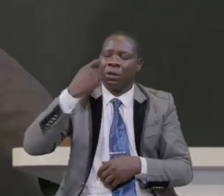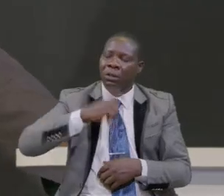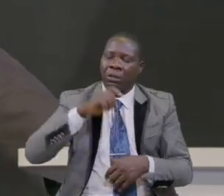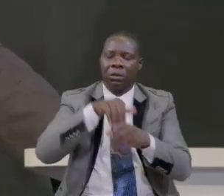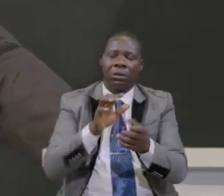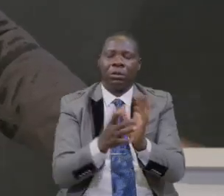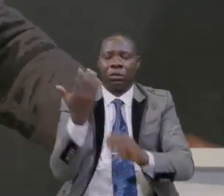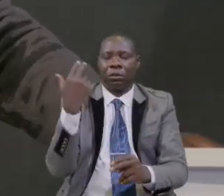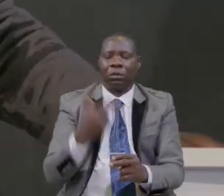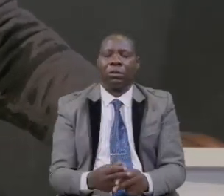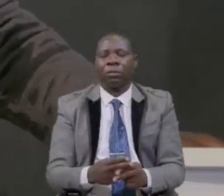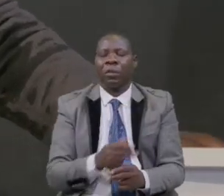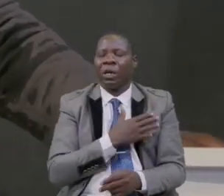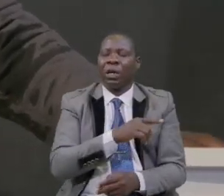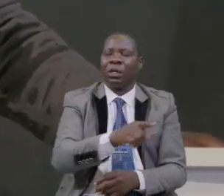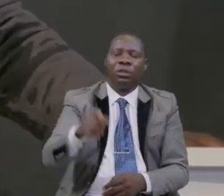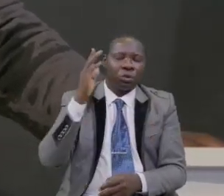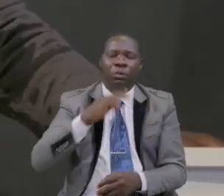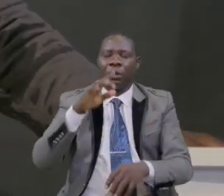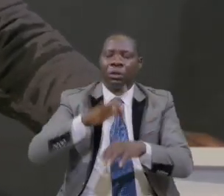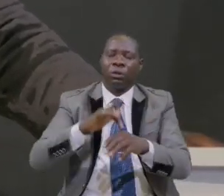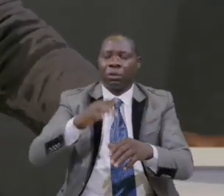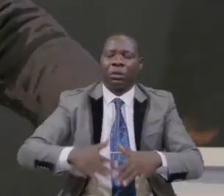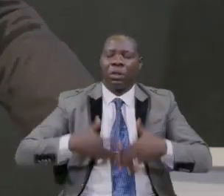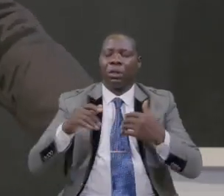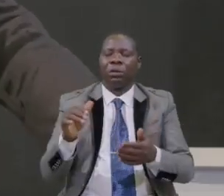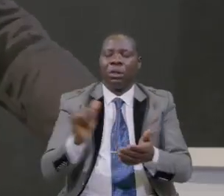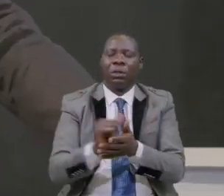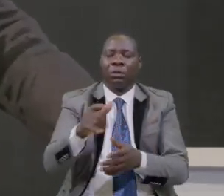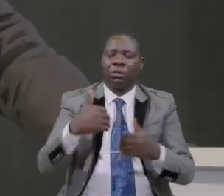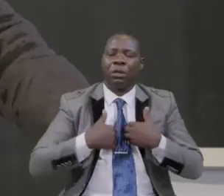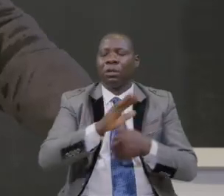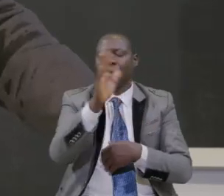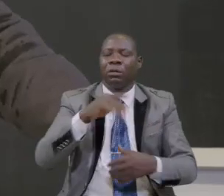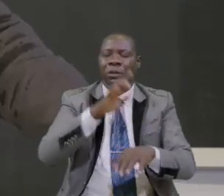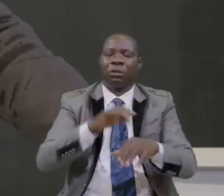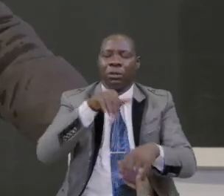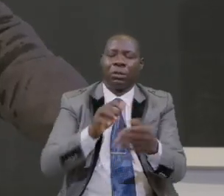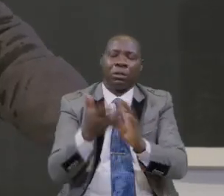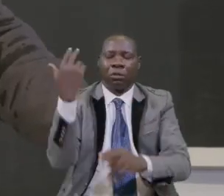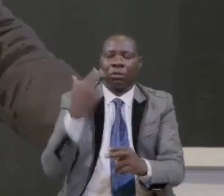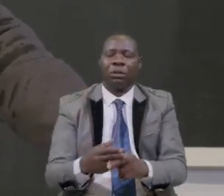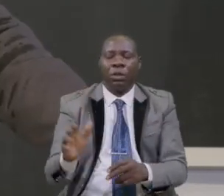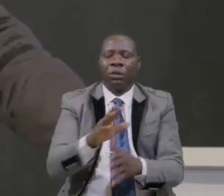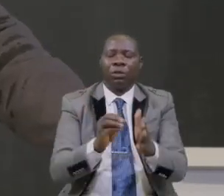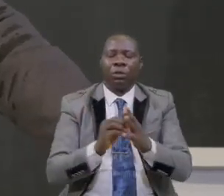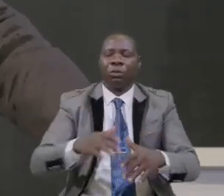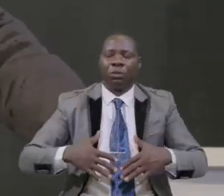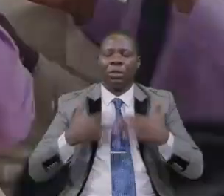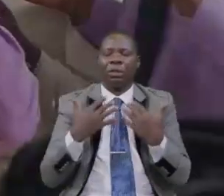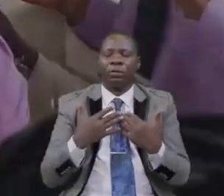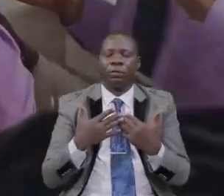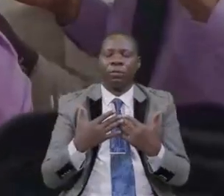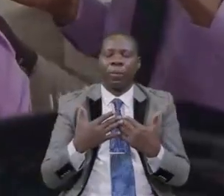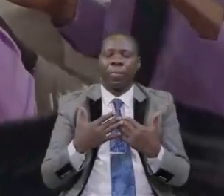Yeah. And you will touch lives you have never touched. Yeah. Your own life, your own